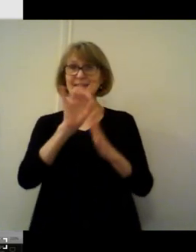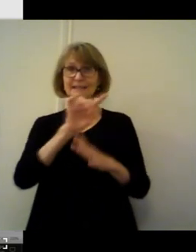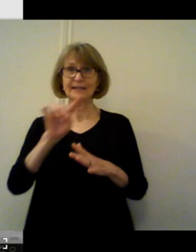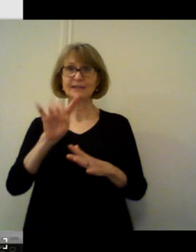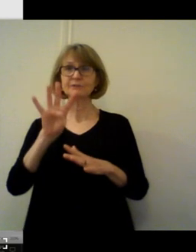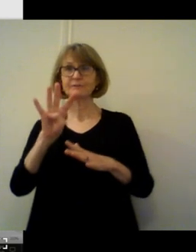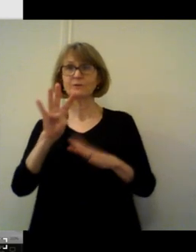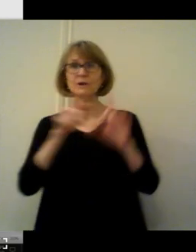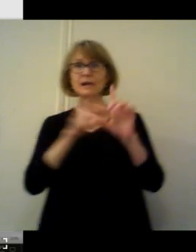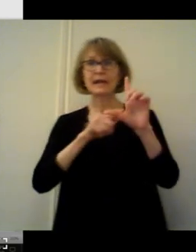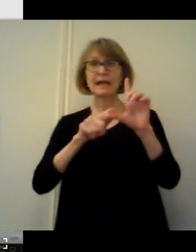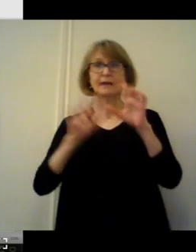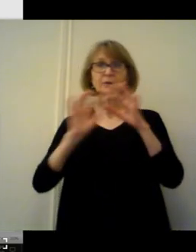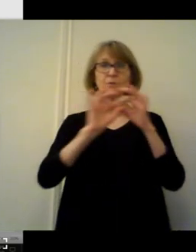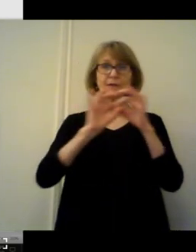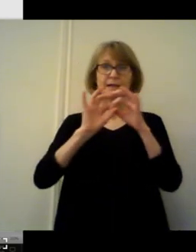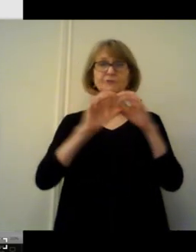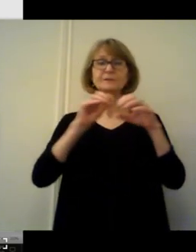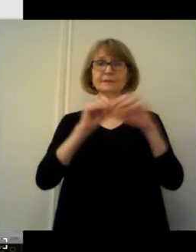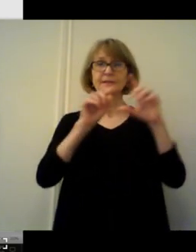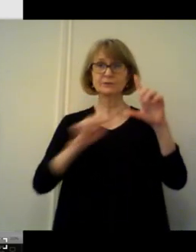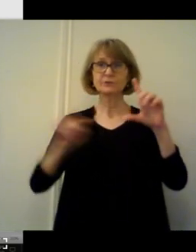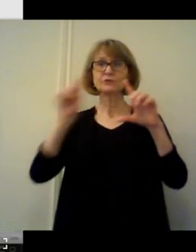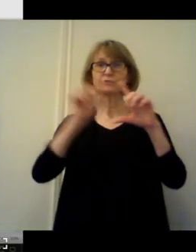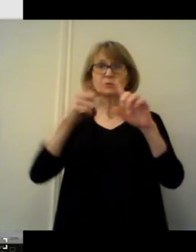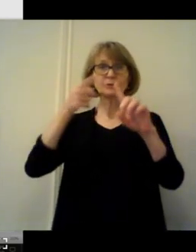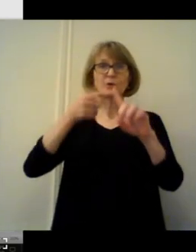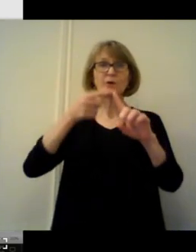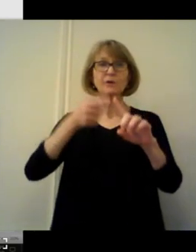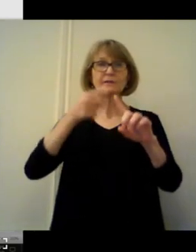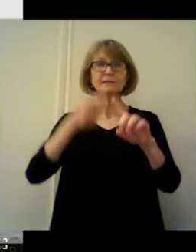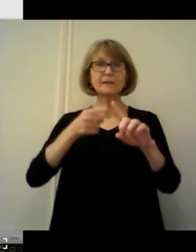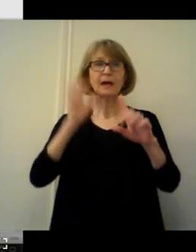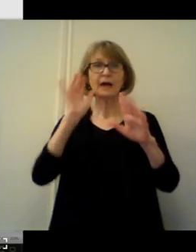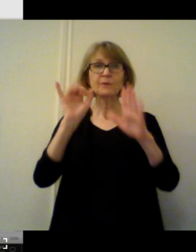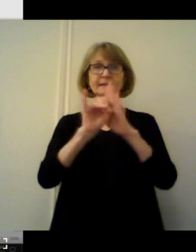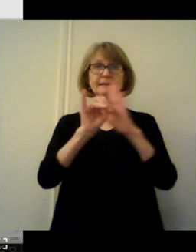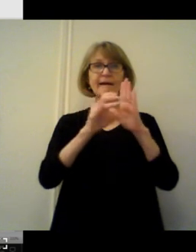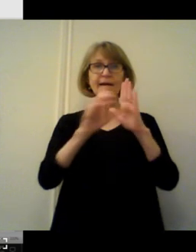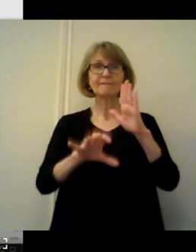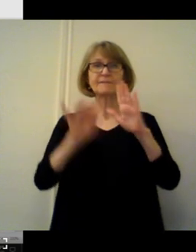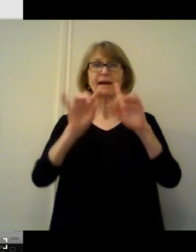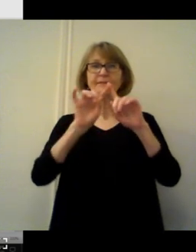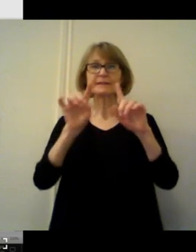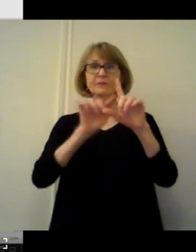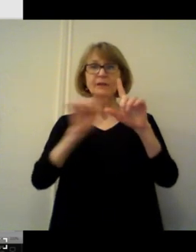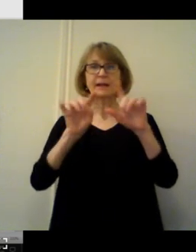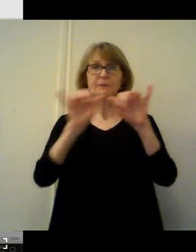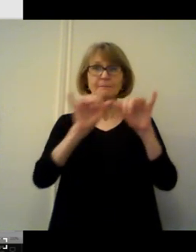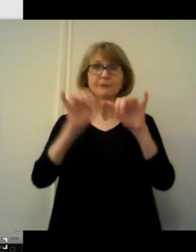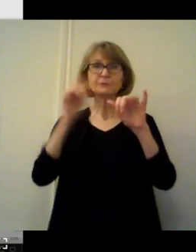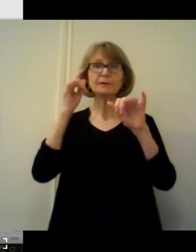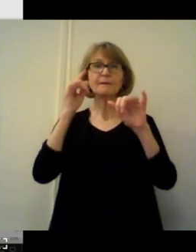angle relationships in circles. So our learning target will be 2. I will identify and find the different angle measurements formed